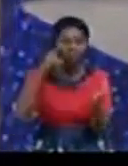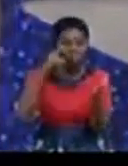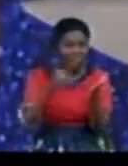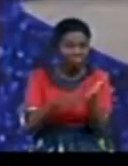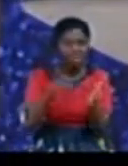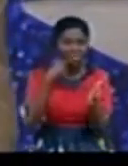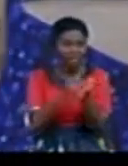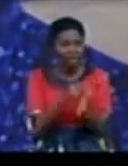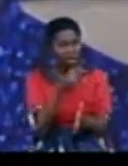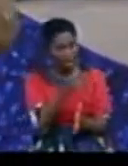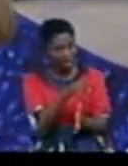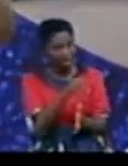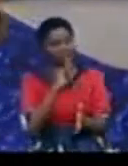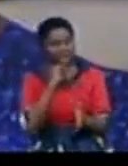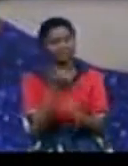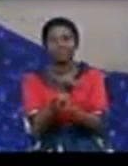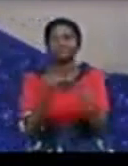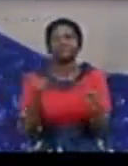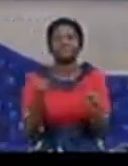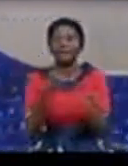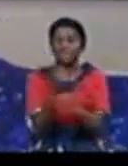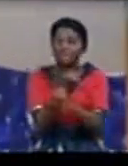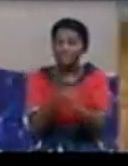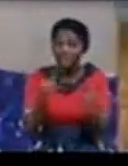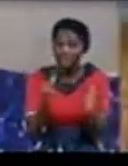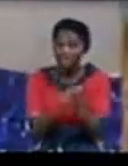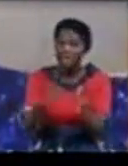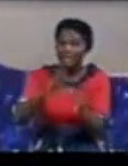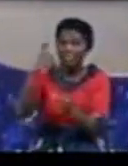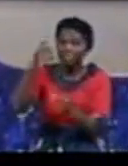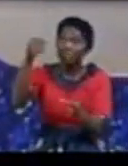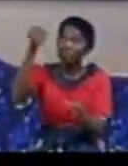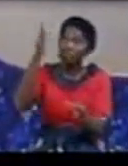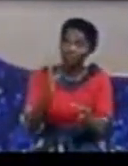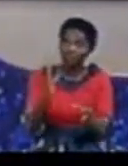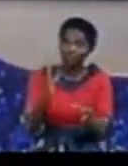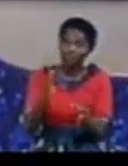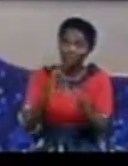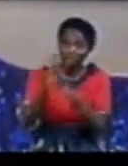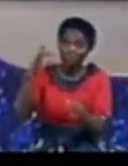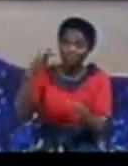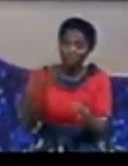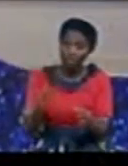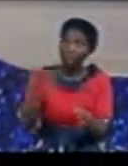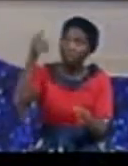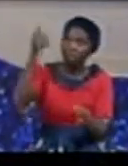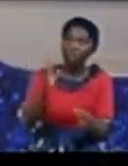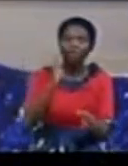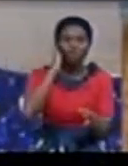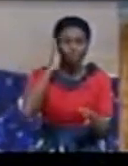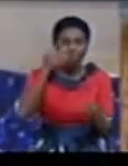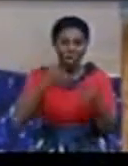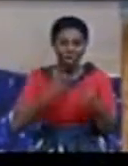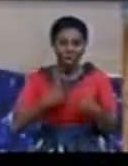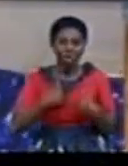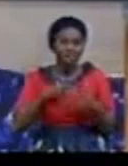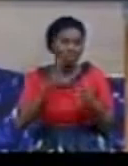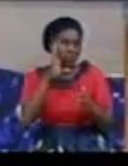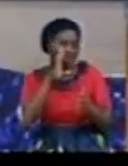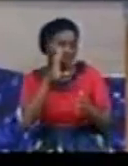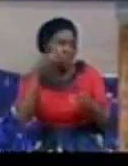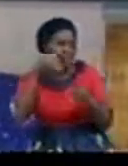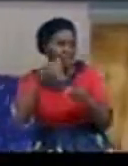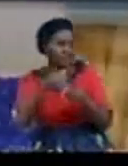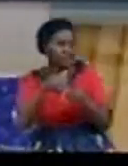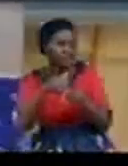saved. Salvation that the Spirit of God will bear witness in the heart. He is saved. The same